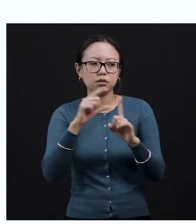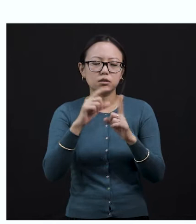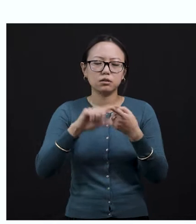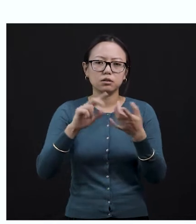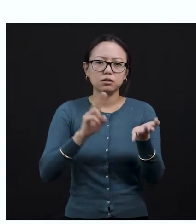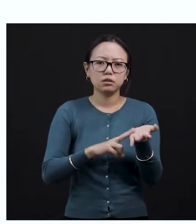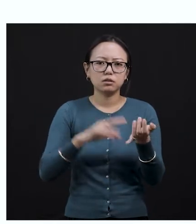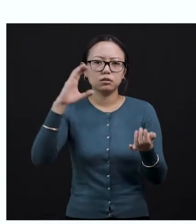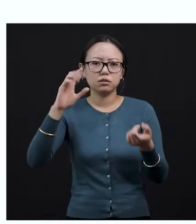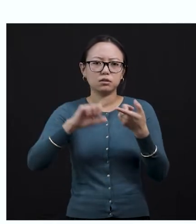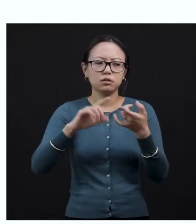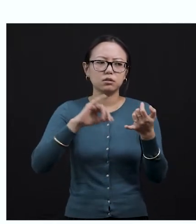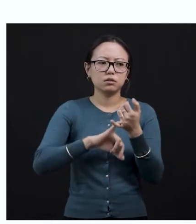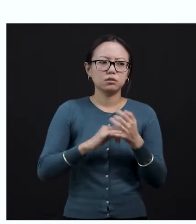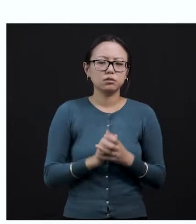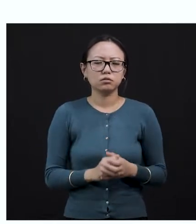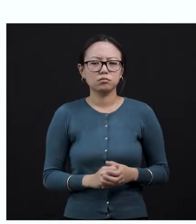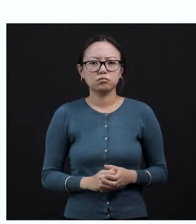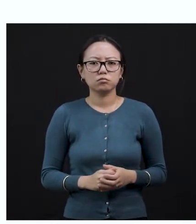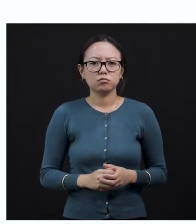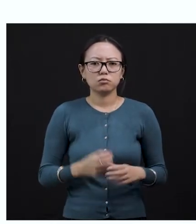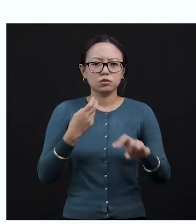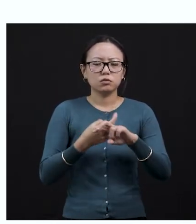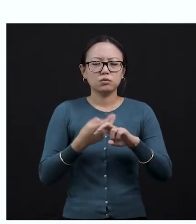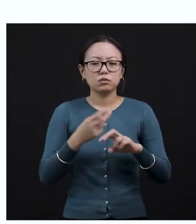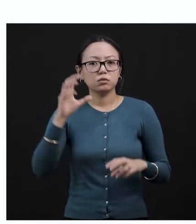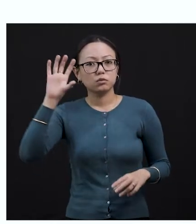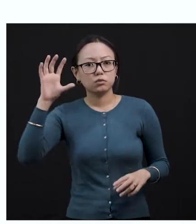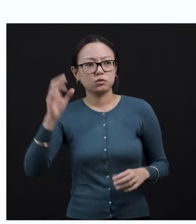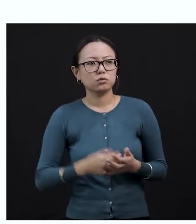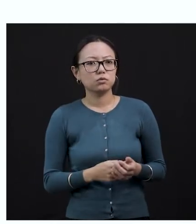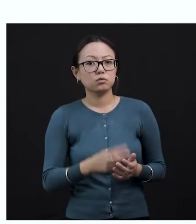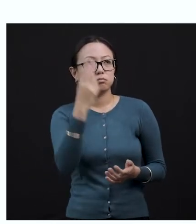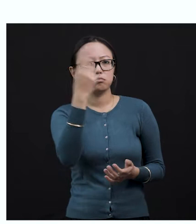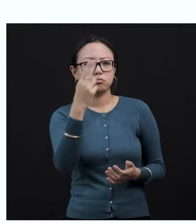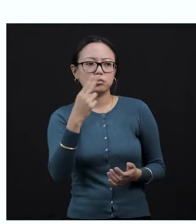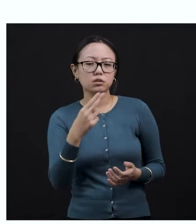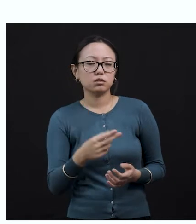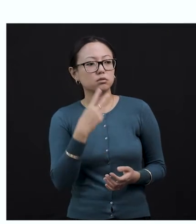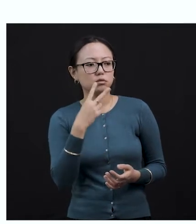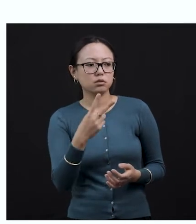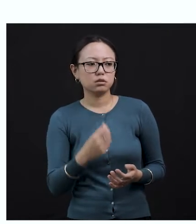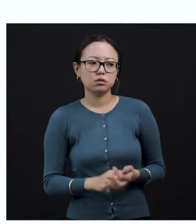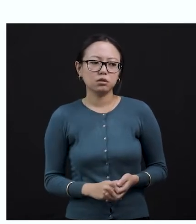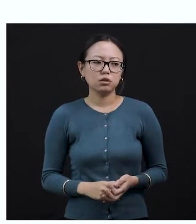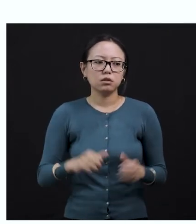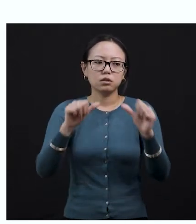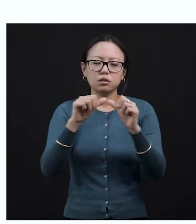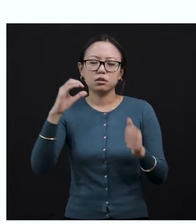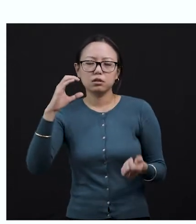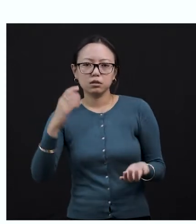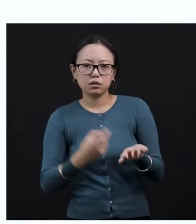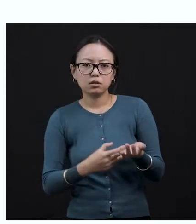then also the archaeological evidences, the remains that have been found from the different areas,